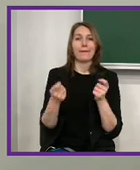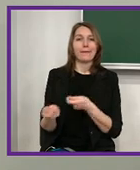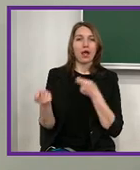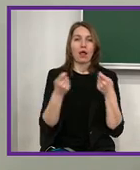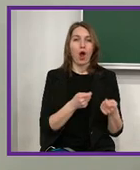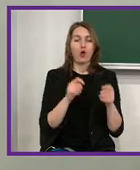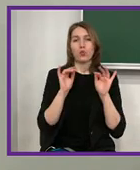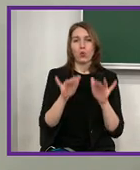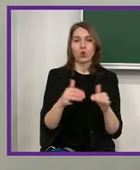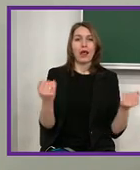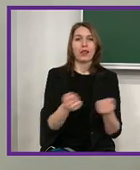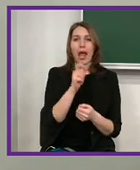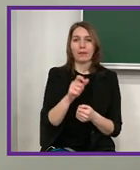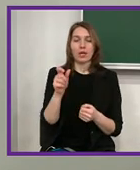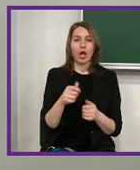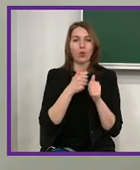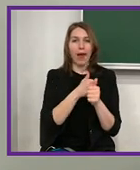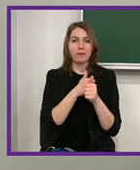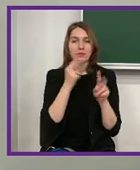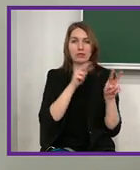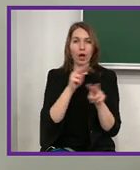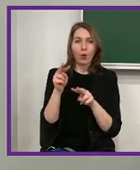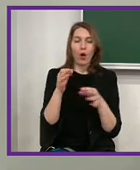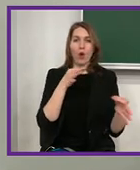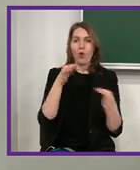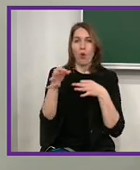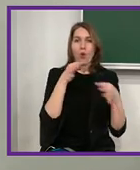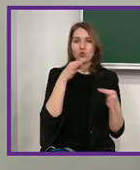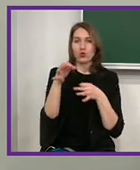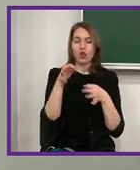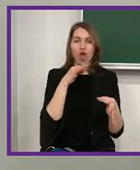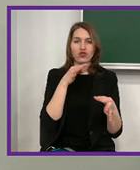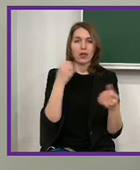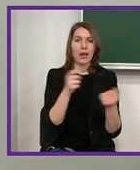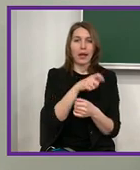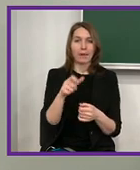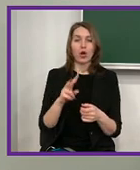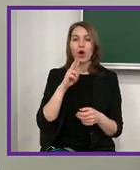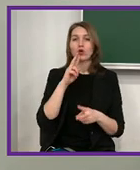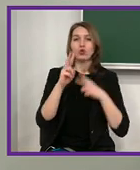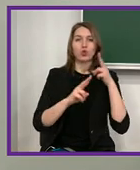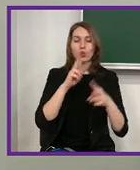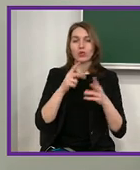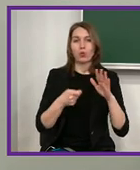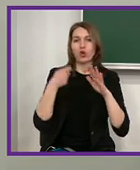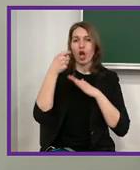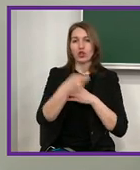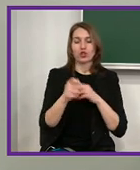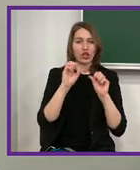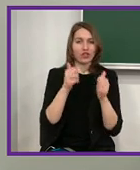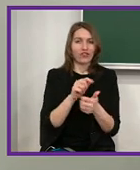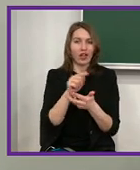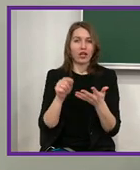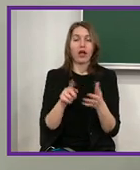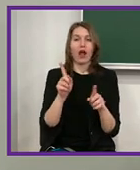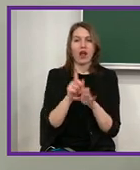consultation processes can be used here. Grievance mechanisms and complaint channels can be a really powerful tool to kind